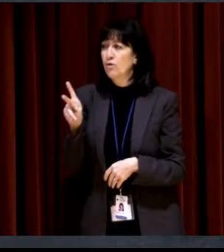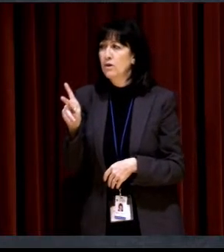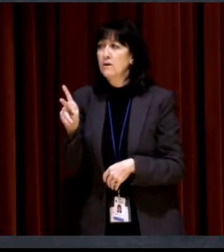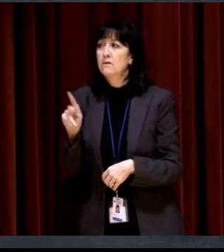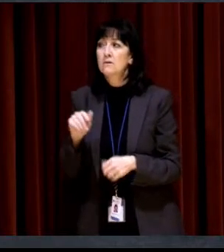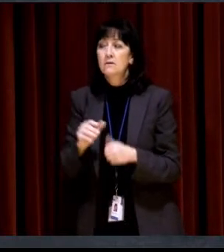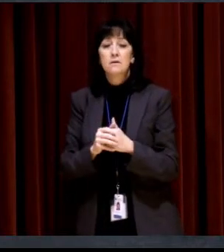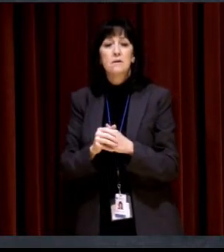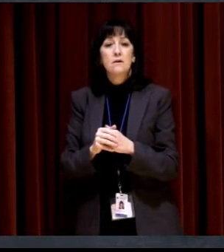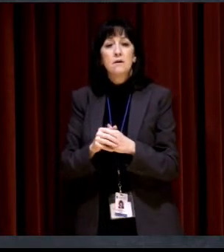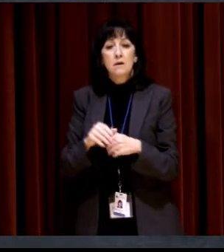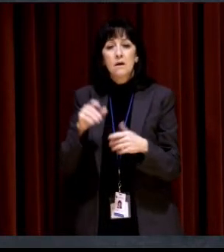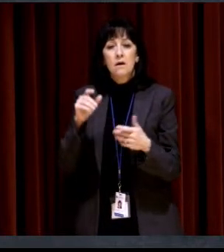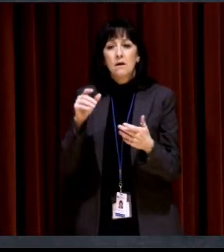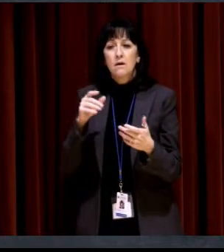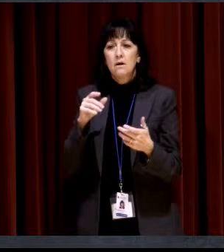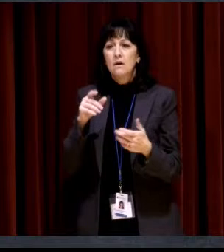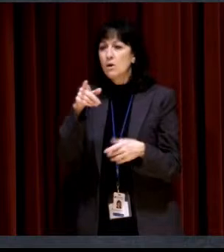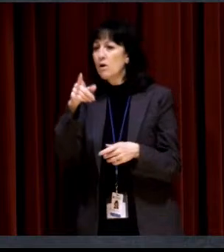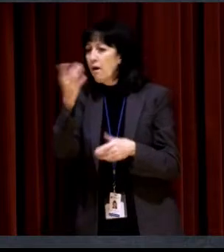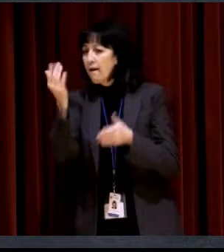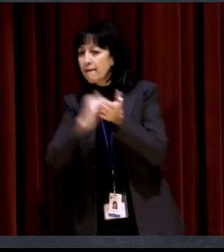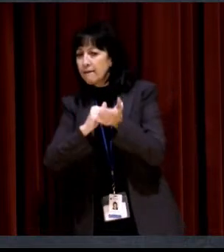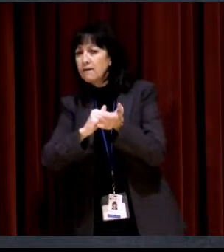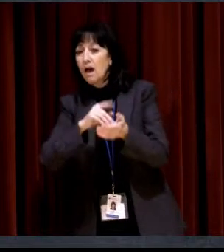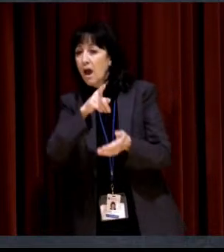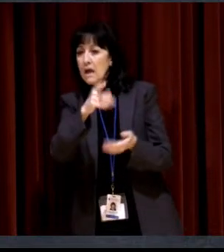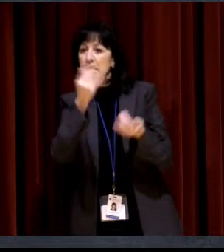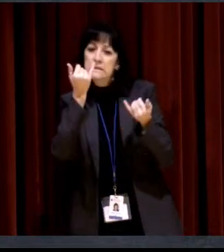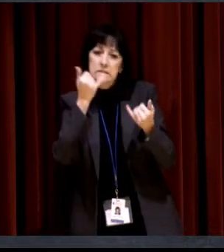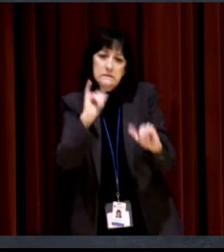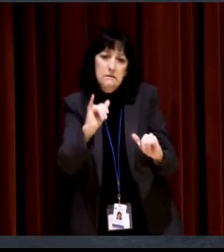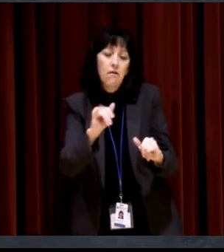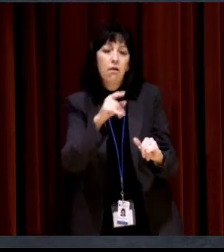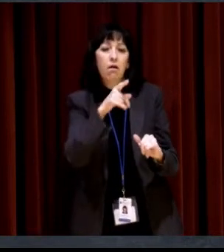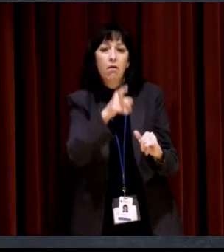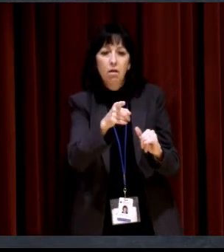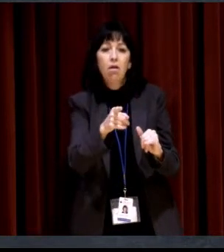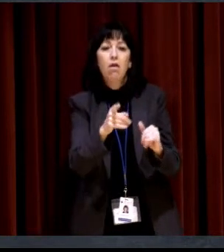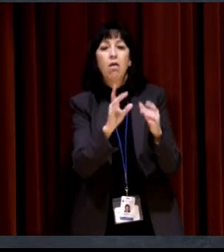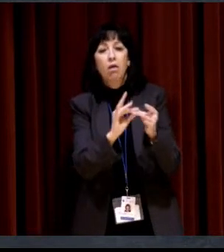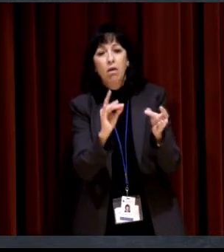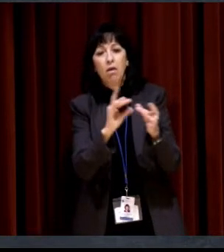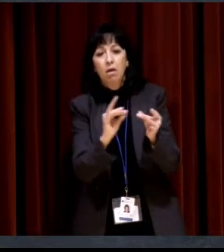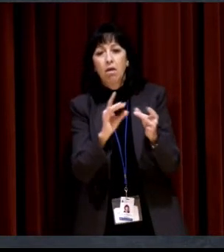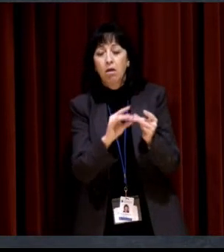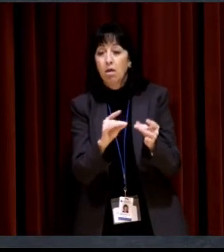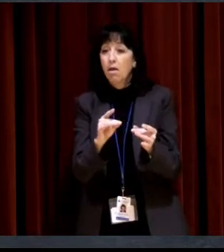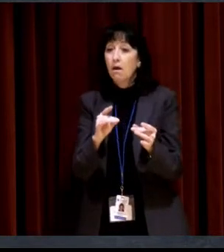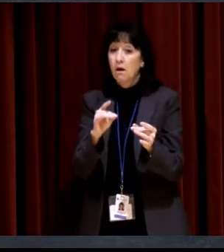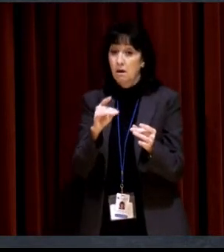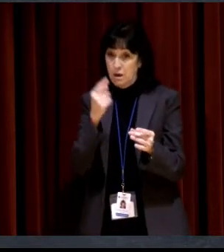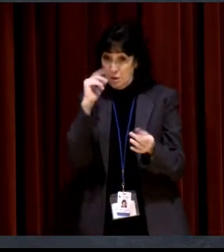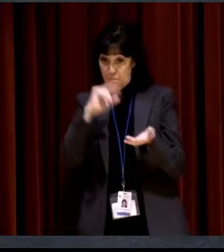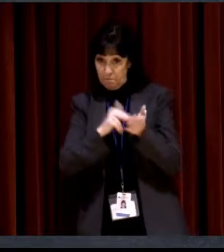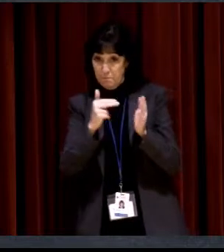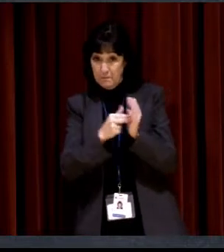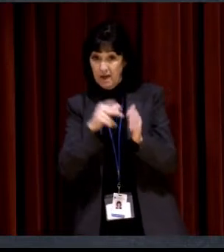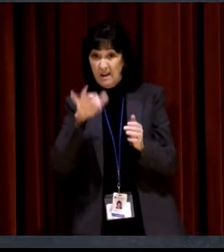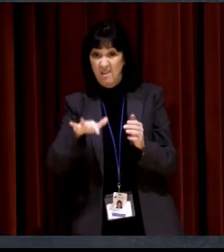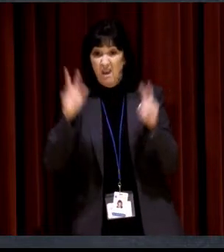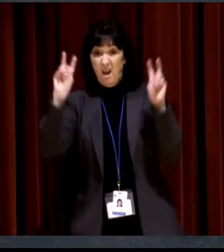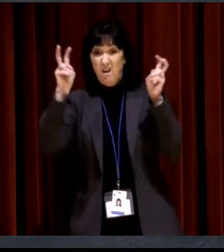just that, and we are kind of as we speak. But once again, it's still a project, like for low income. It's going to be mixed. It's going to be